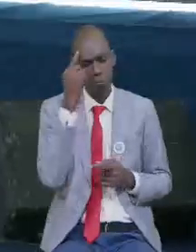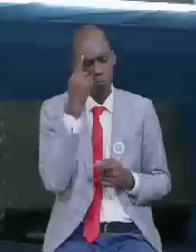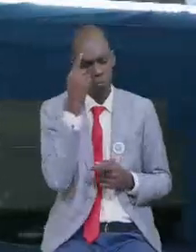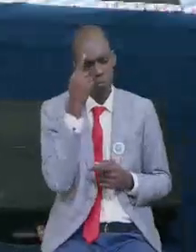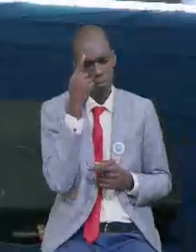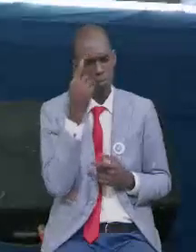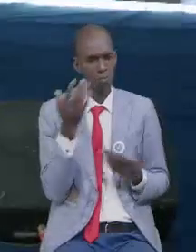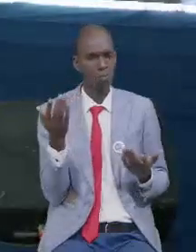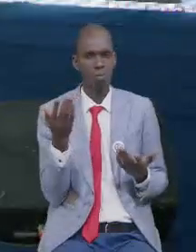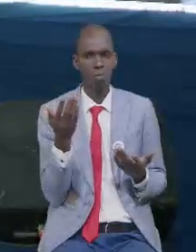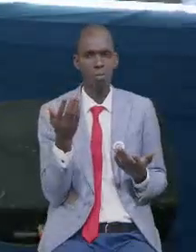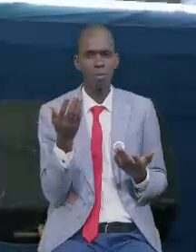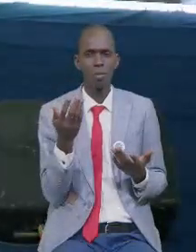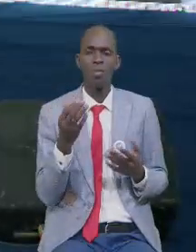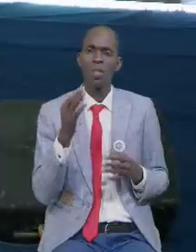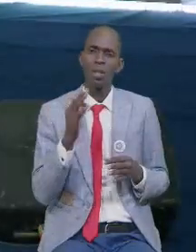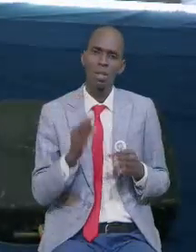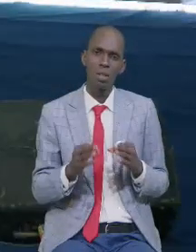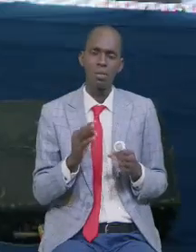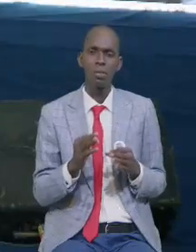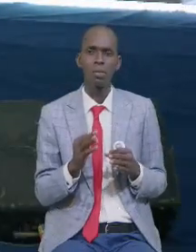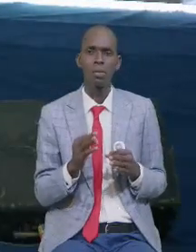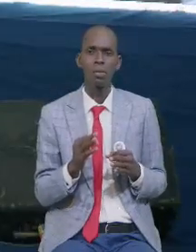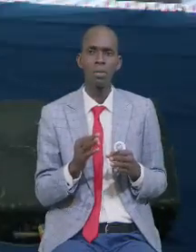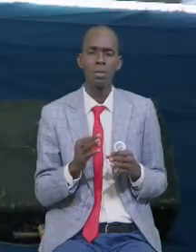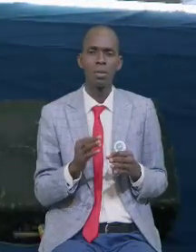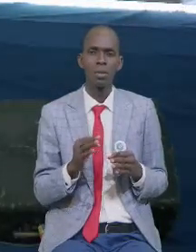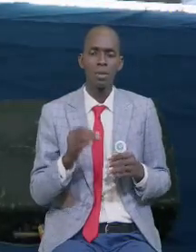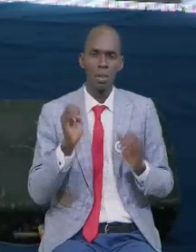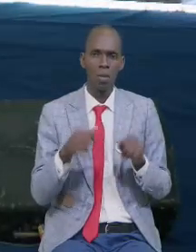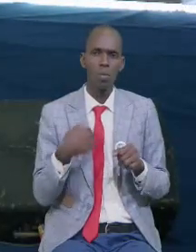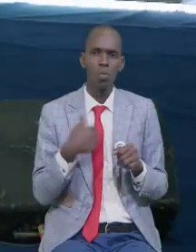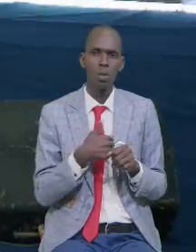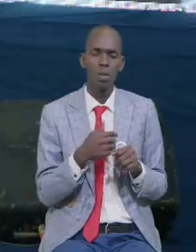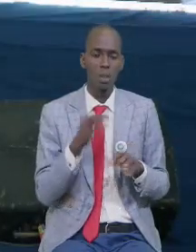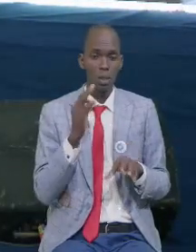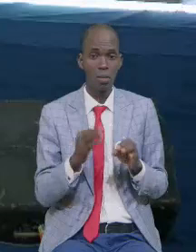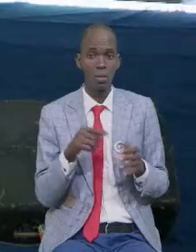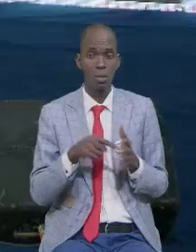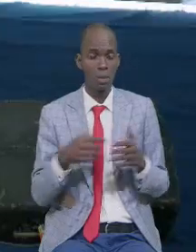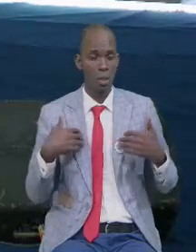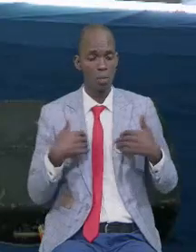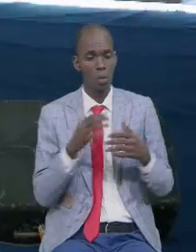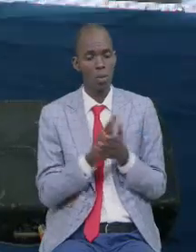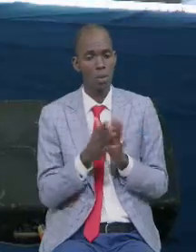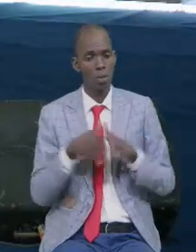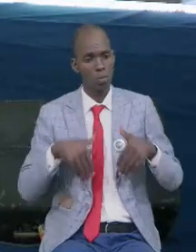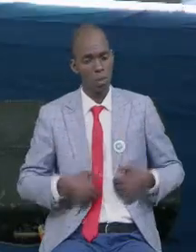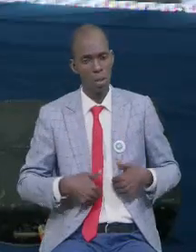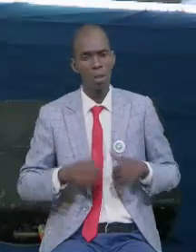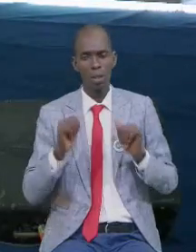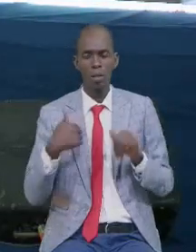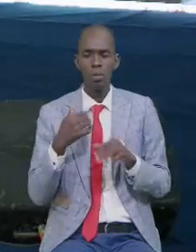get tired. Can we have something that will not get tired? Once we give it the